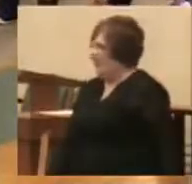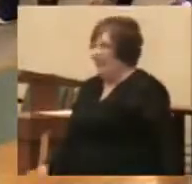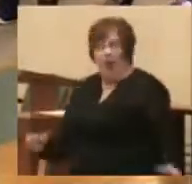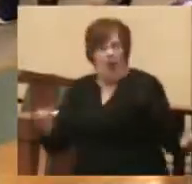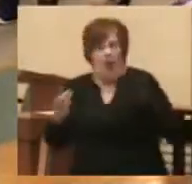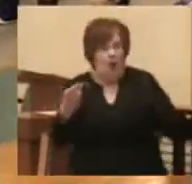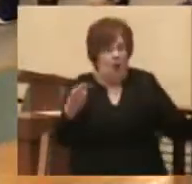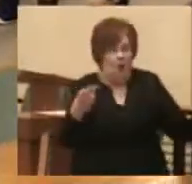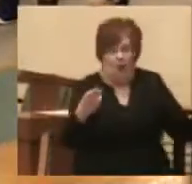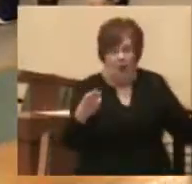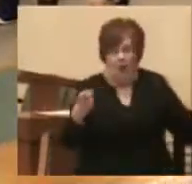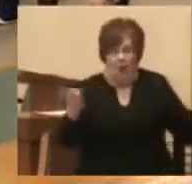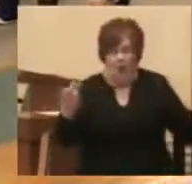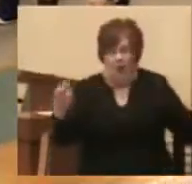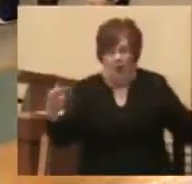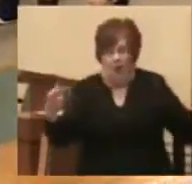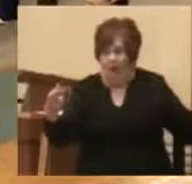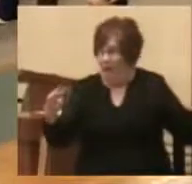Oh.